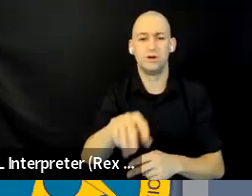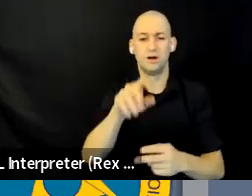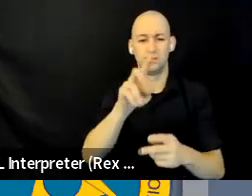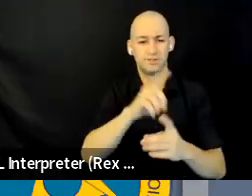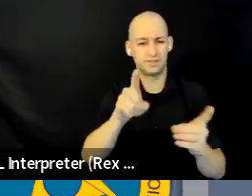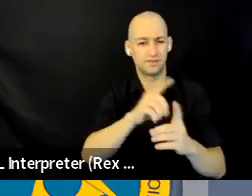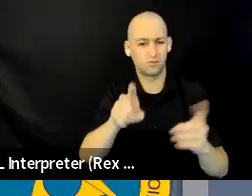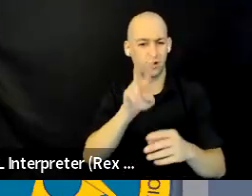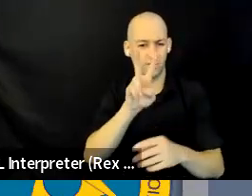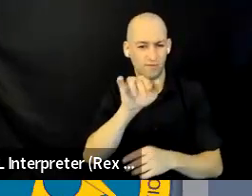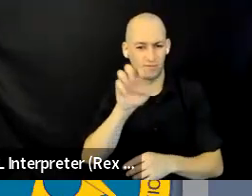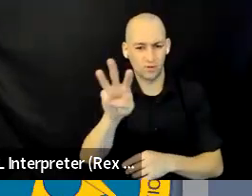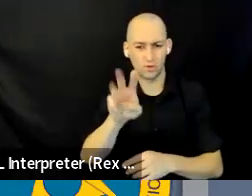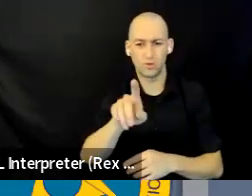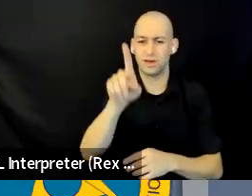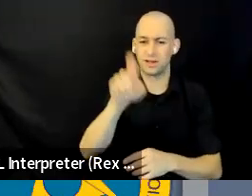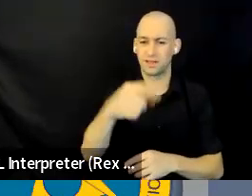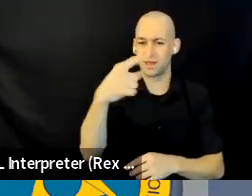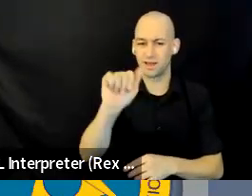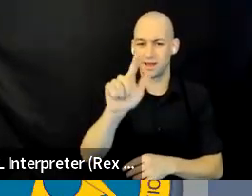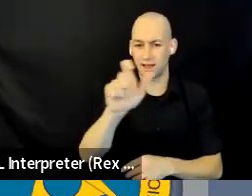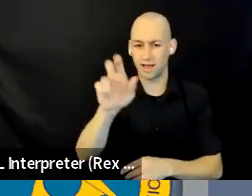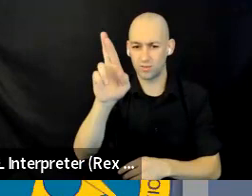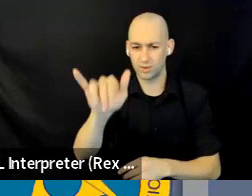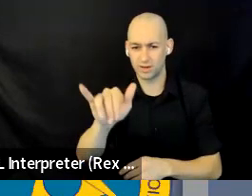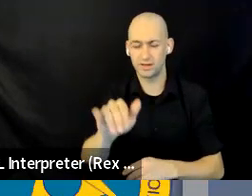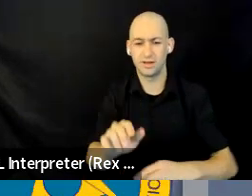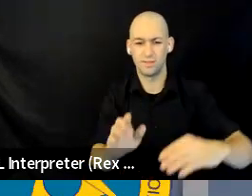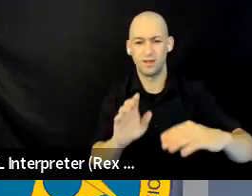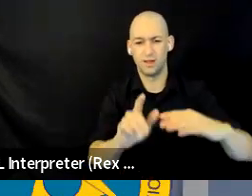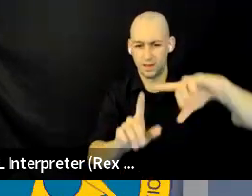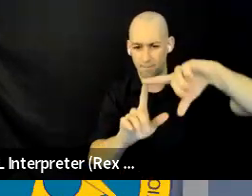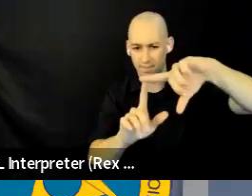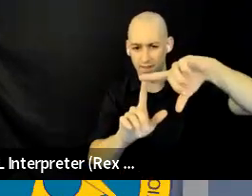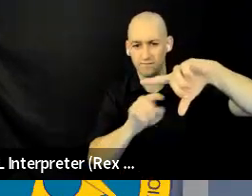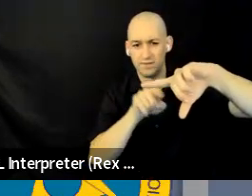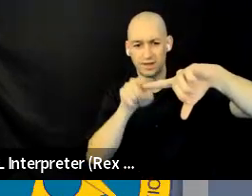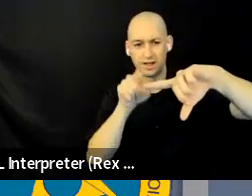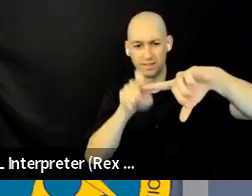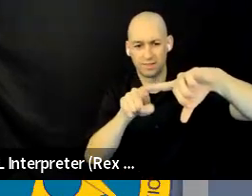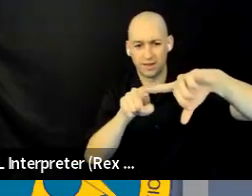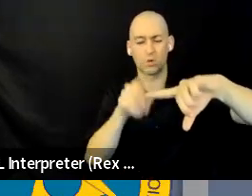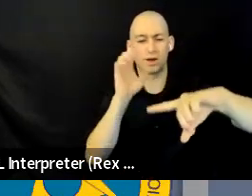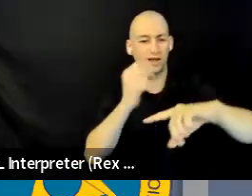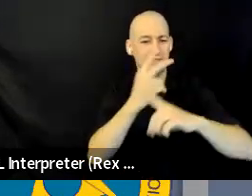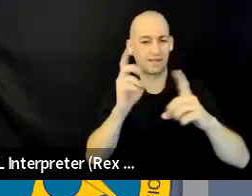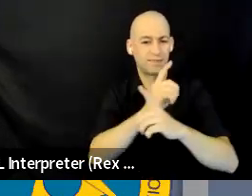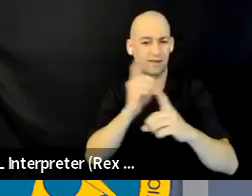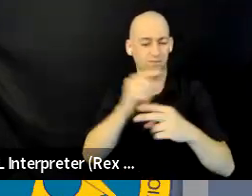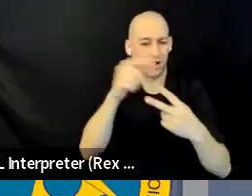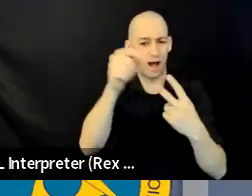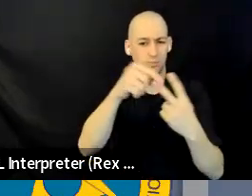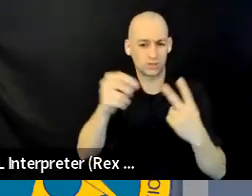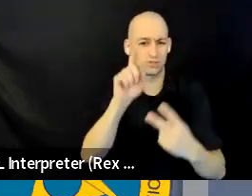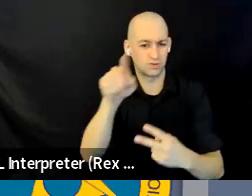need to move over to one of those to always have the sign language translator on there. For our presenters, you are on the agenda to make a presentation. Please